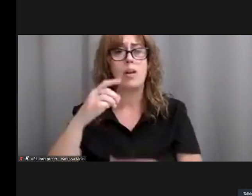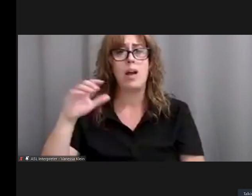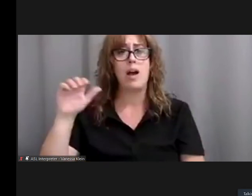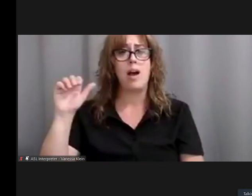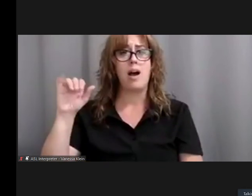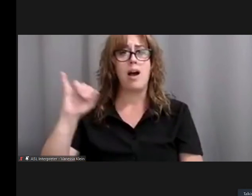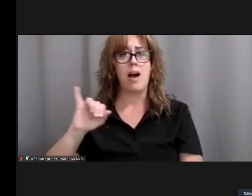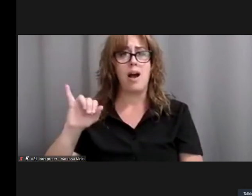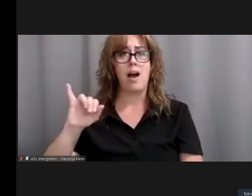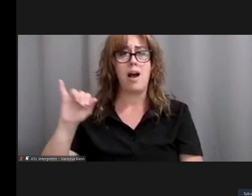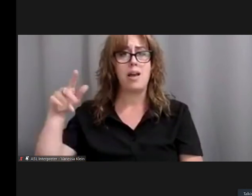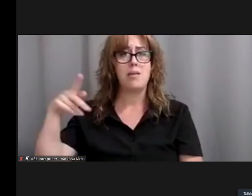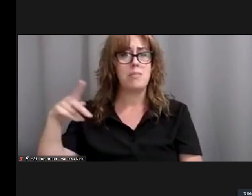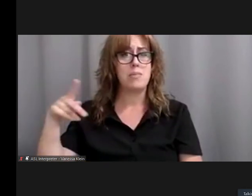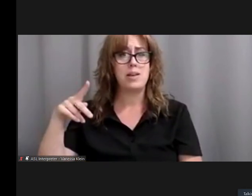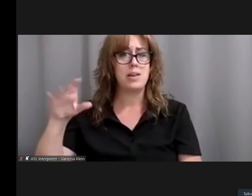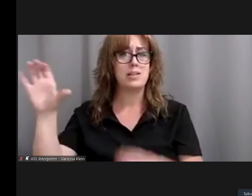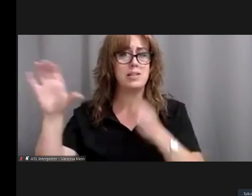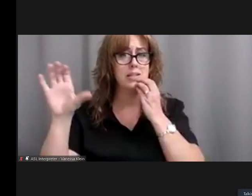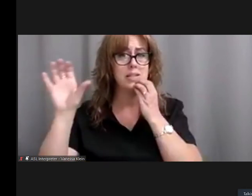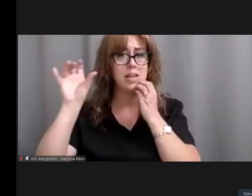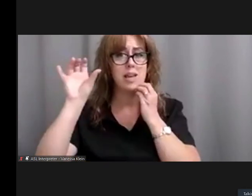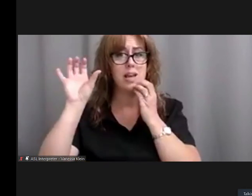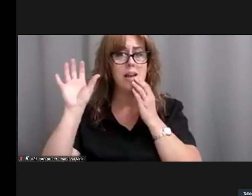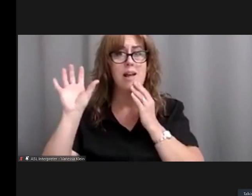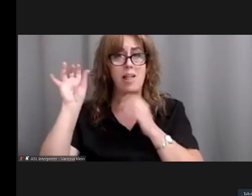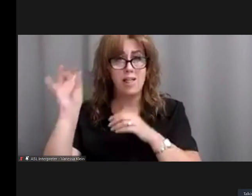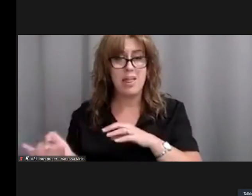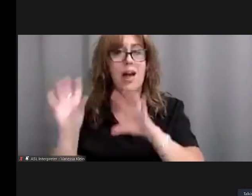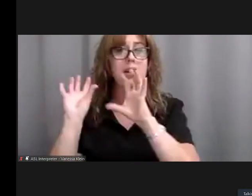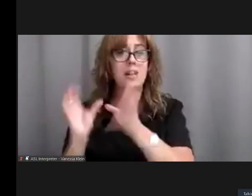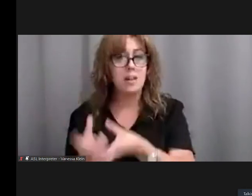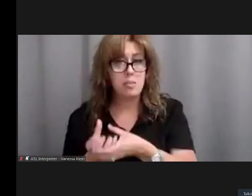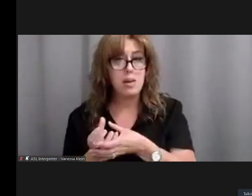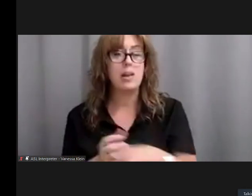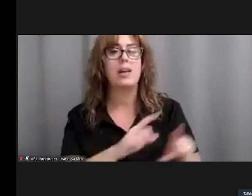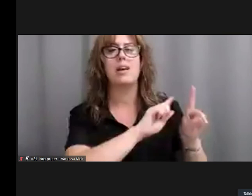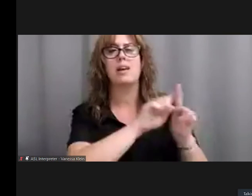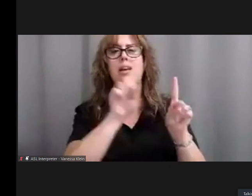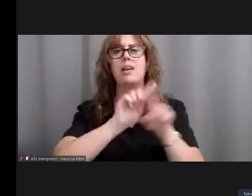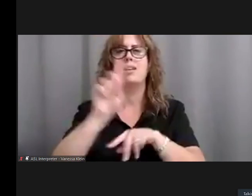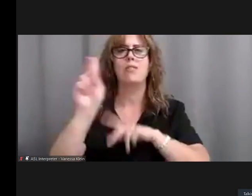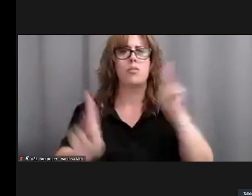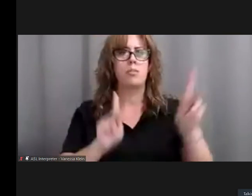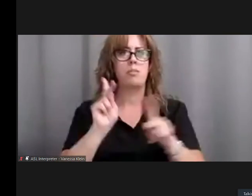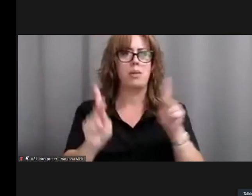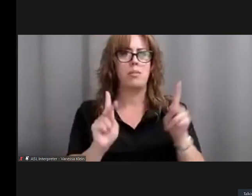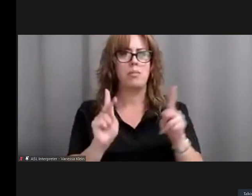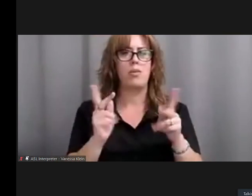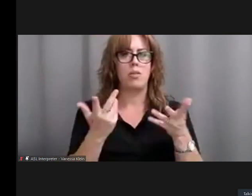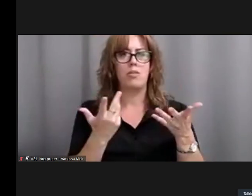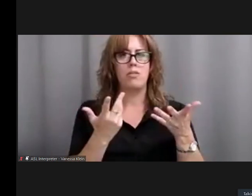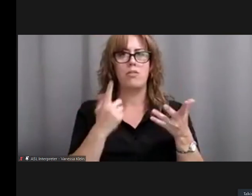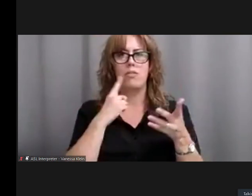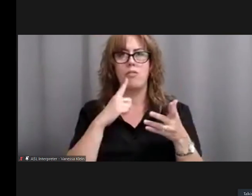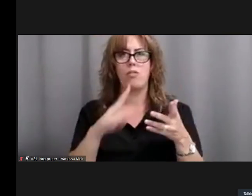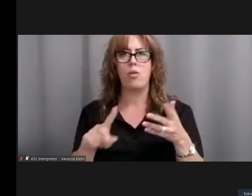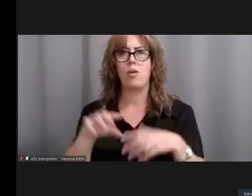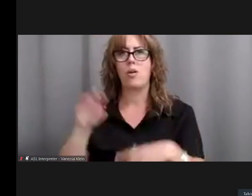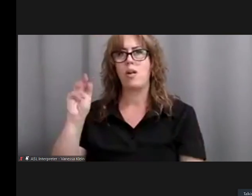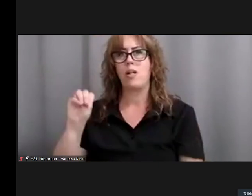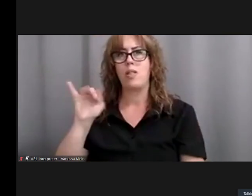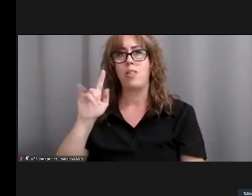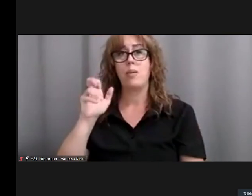Steering Committee, Dina Hagag and Christy Edmonds for framing our conversation and starting us off, HowlRound, the Mellon